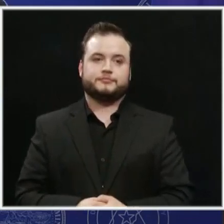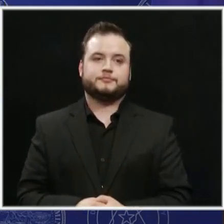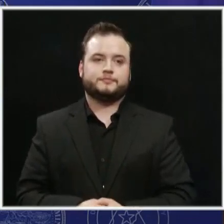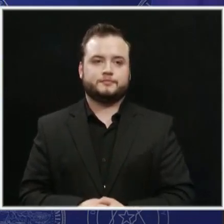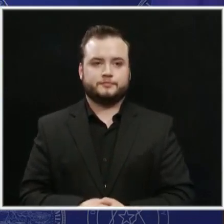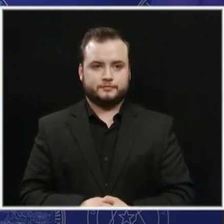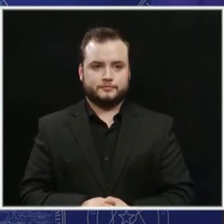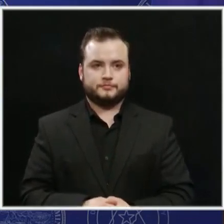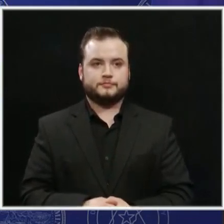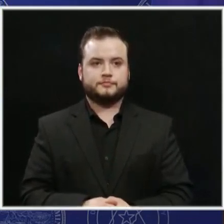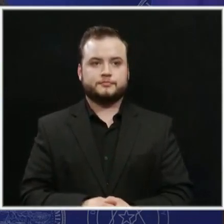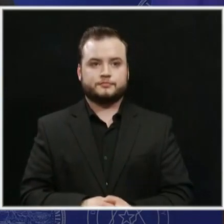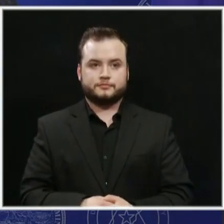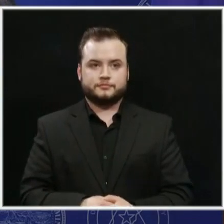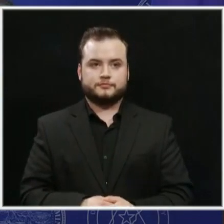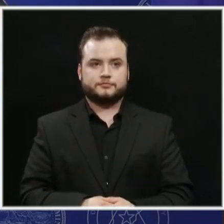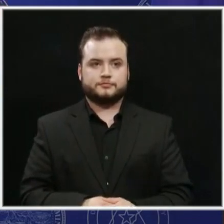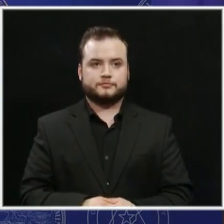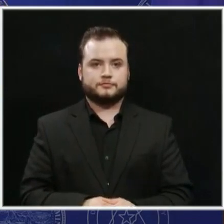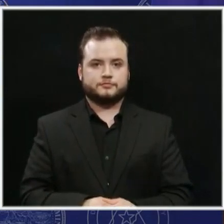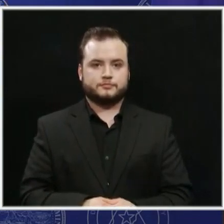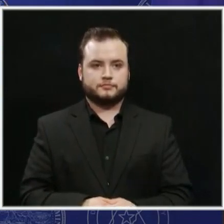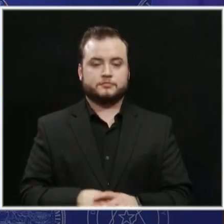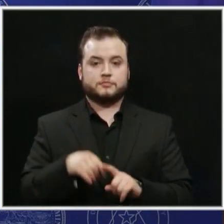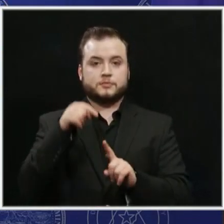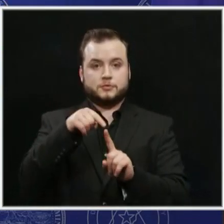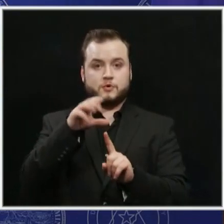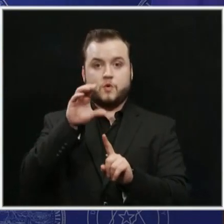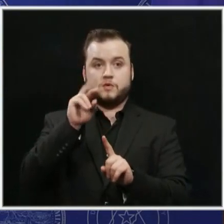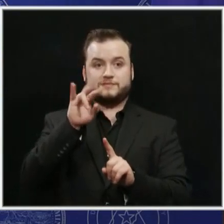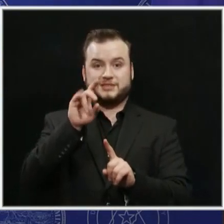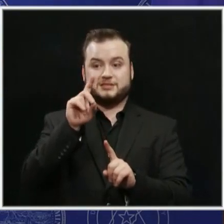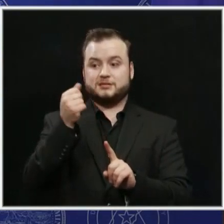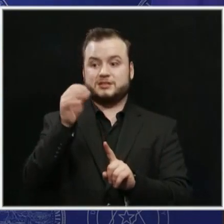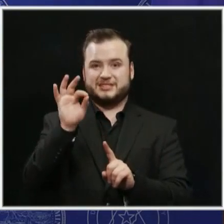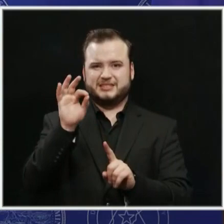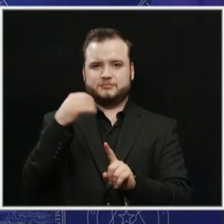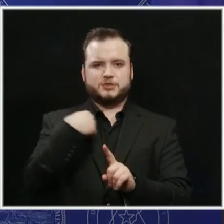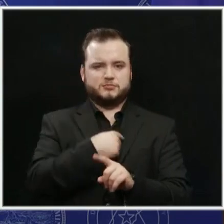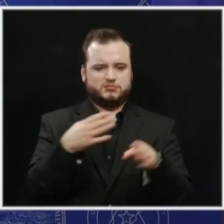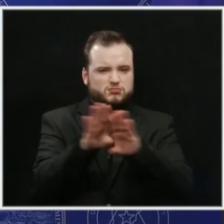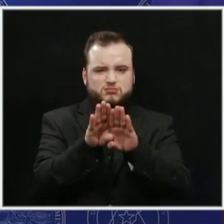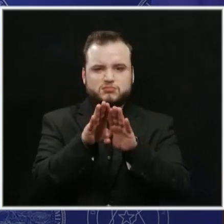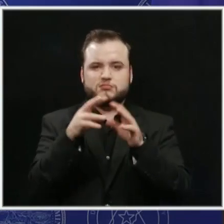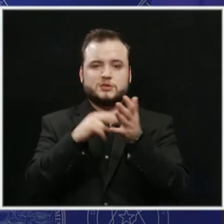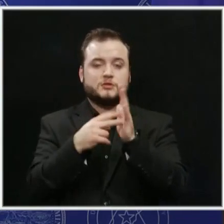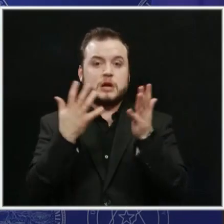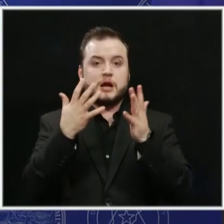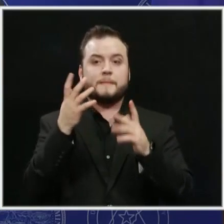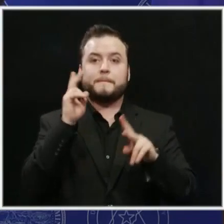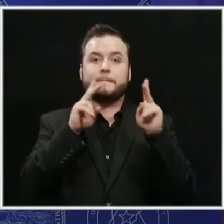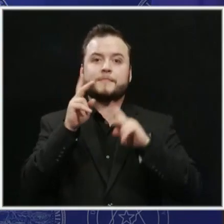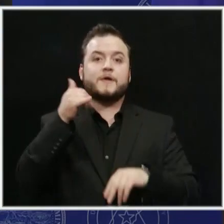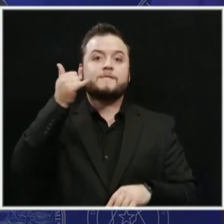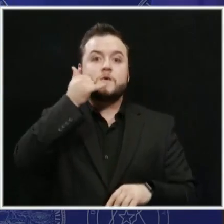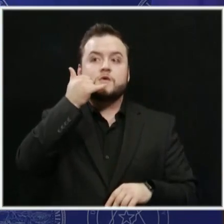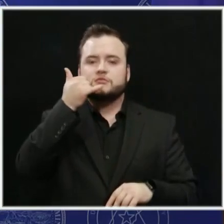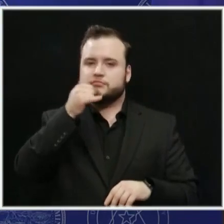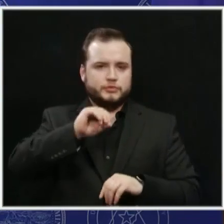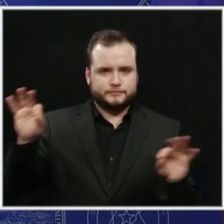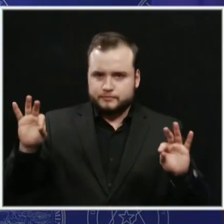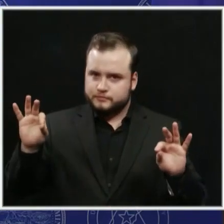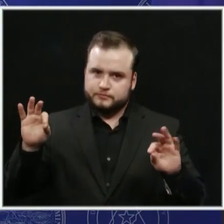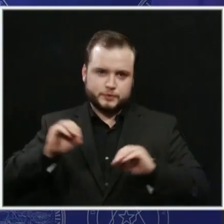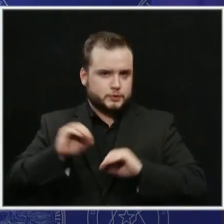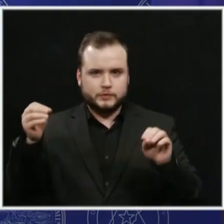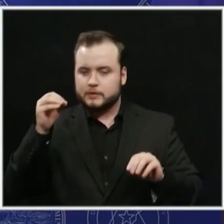to the unit, the phones are shut off, I mean, in the sense of we can't get visitors. We're constantly